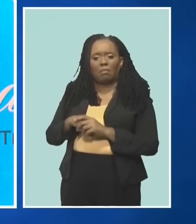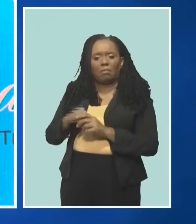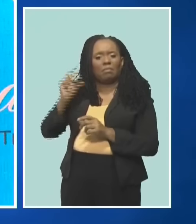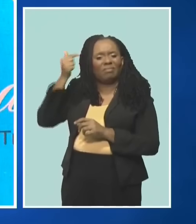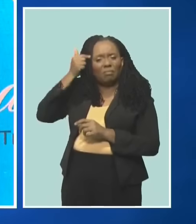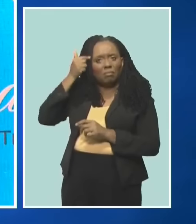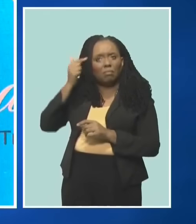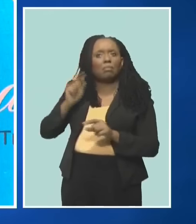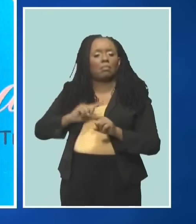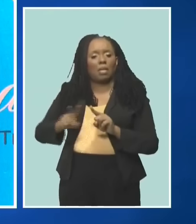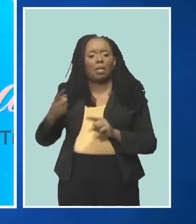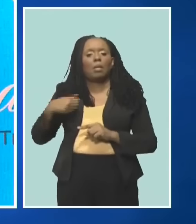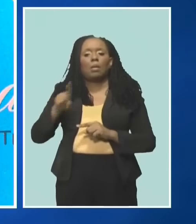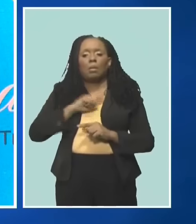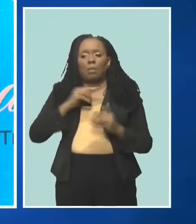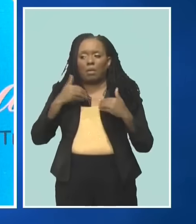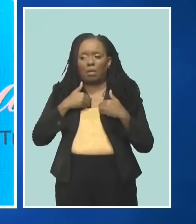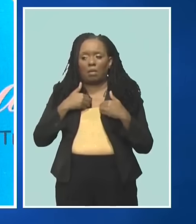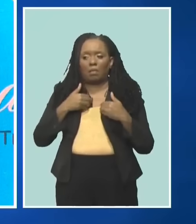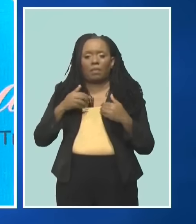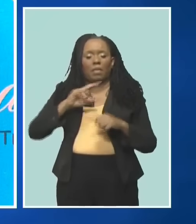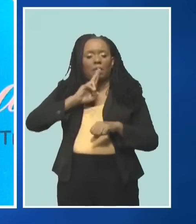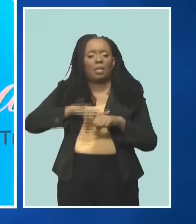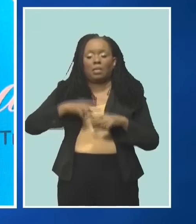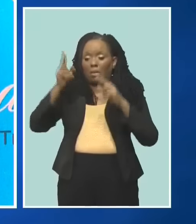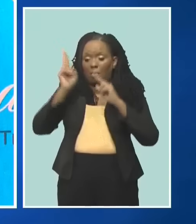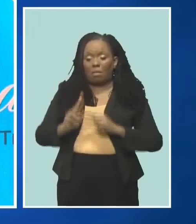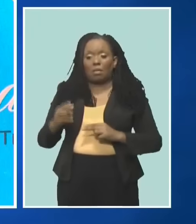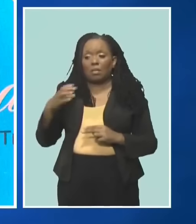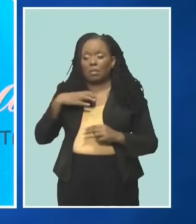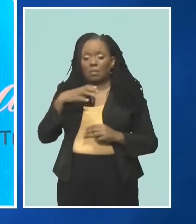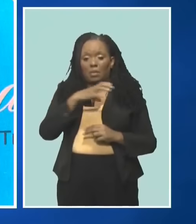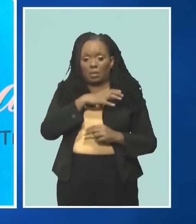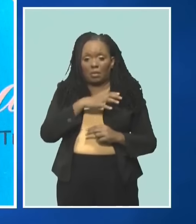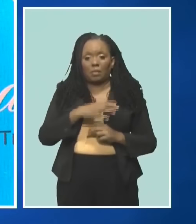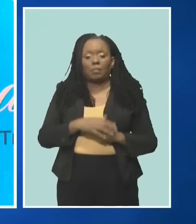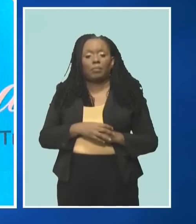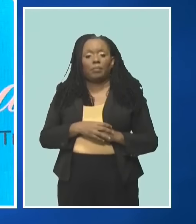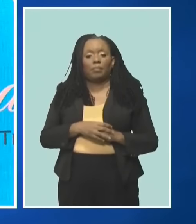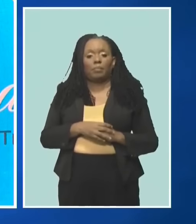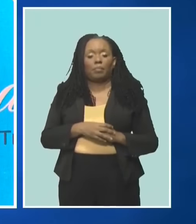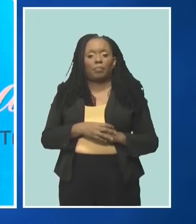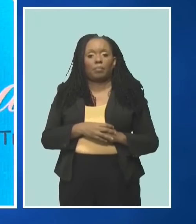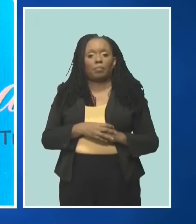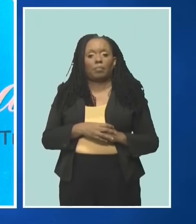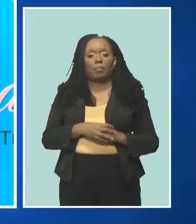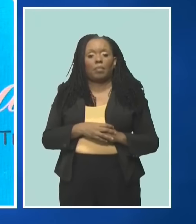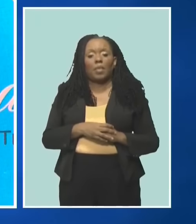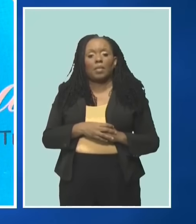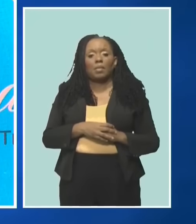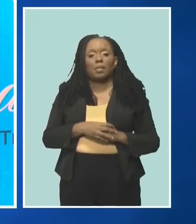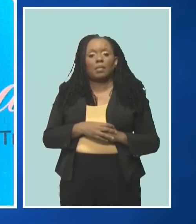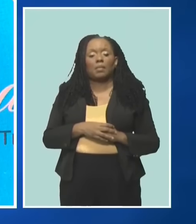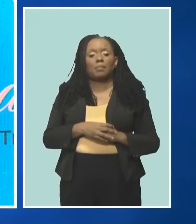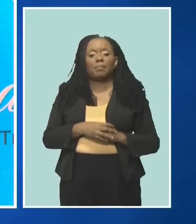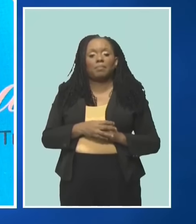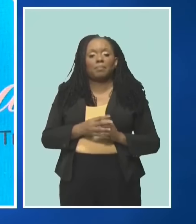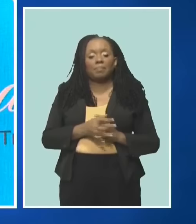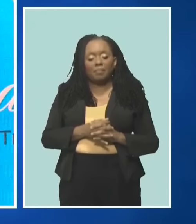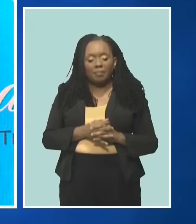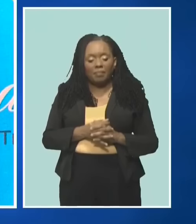Committee that exists and that may act only on the eve of honours being conferred